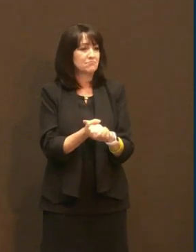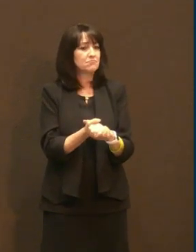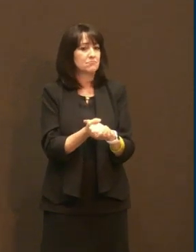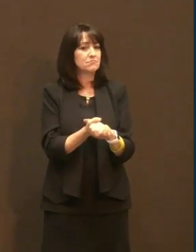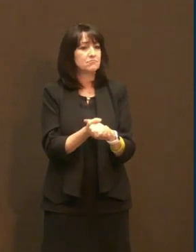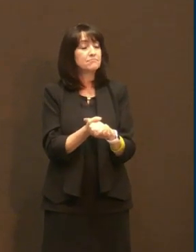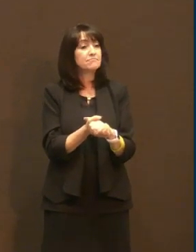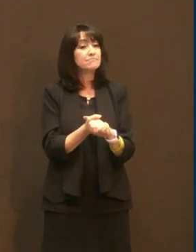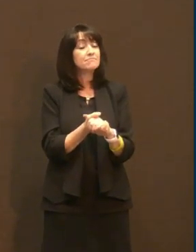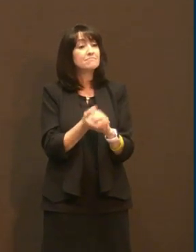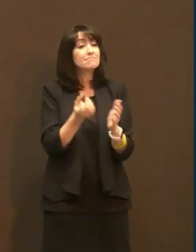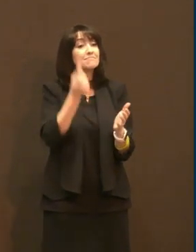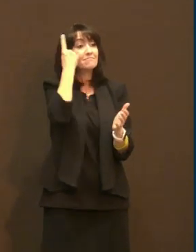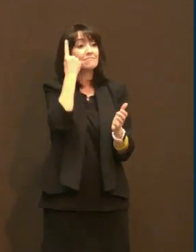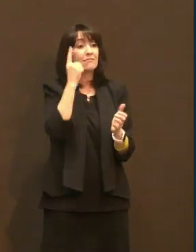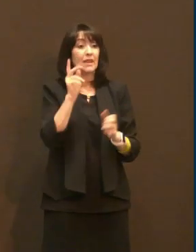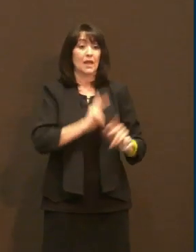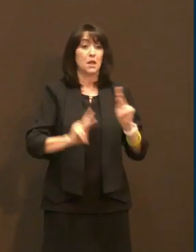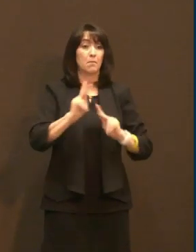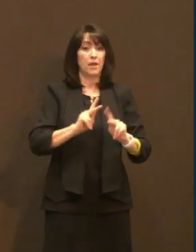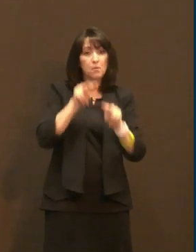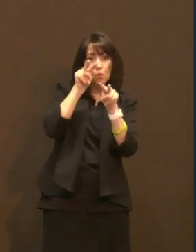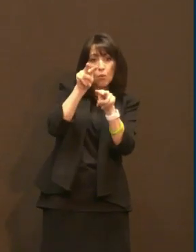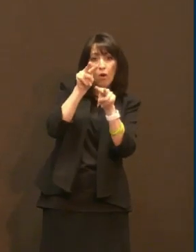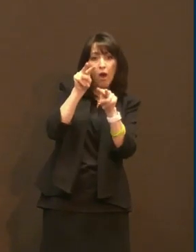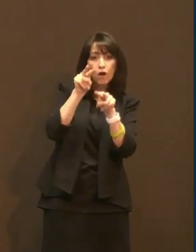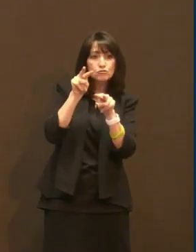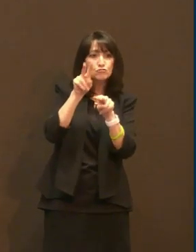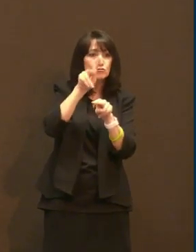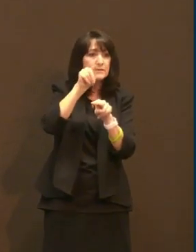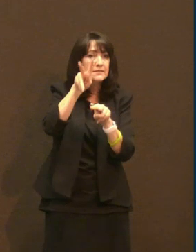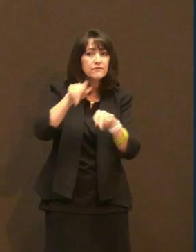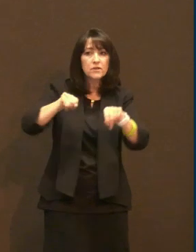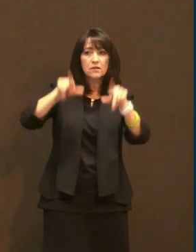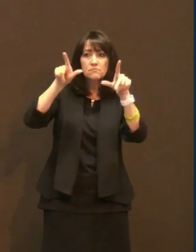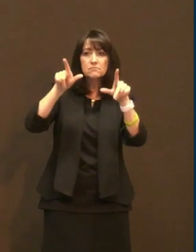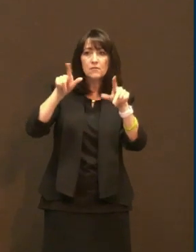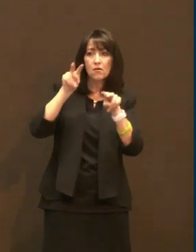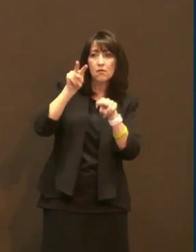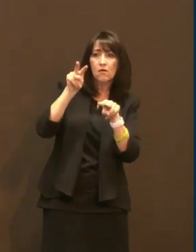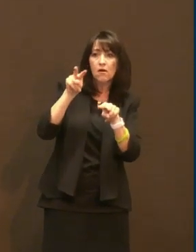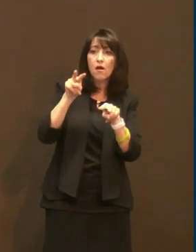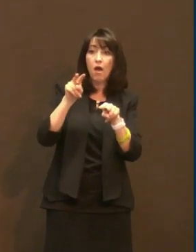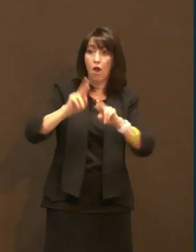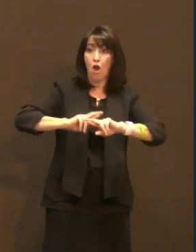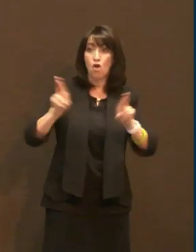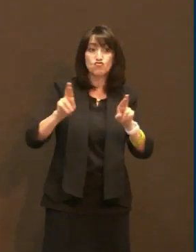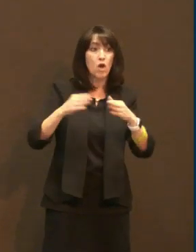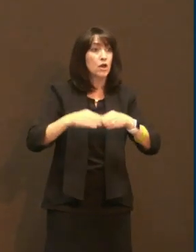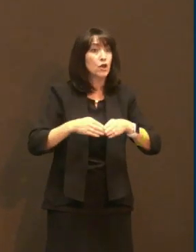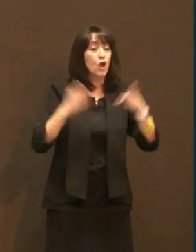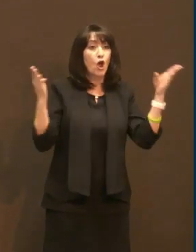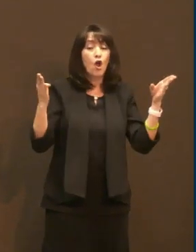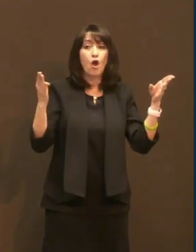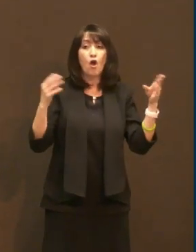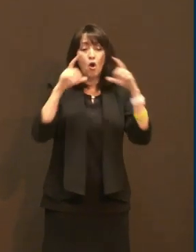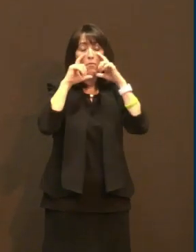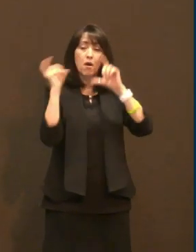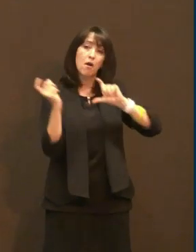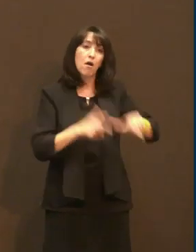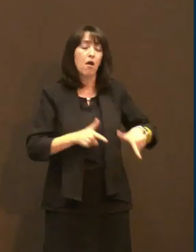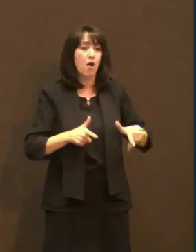the next phases, preparing to really wholeheartedly support social